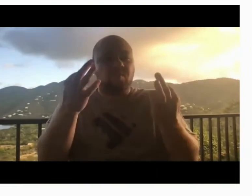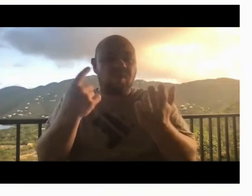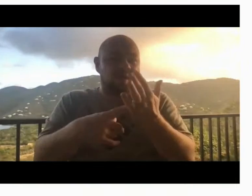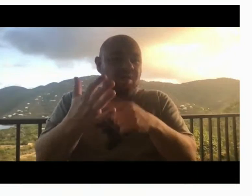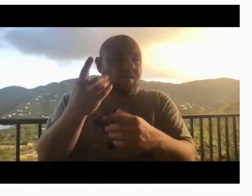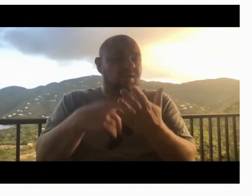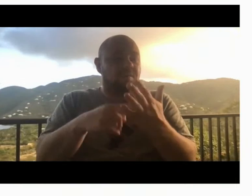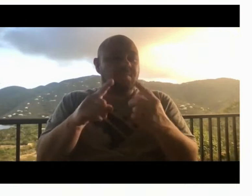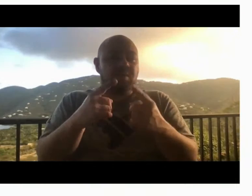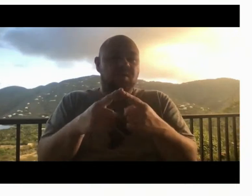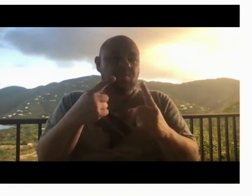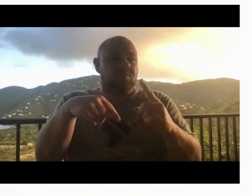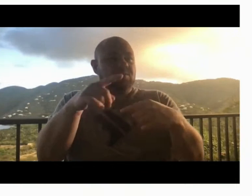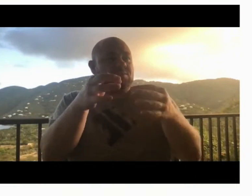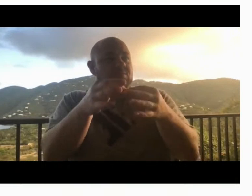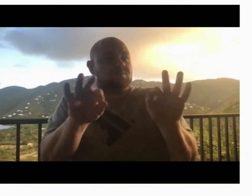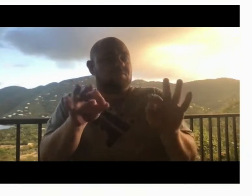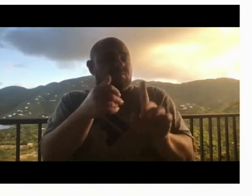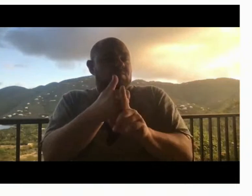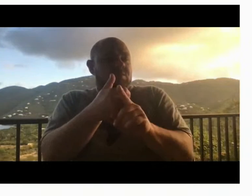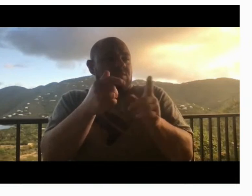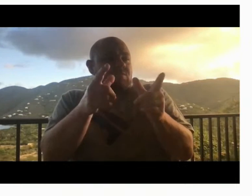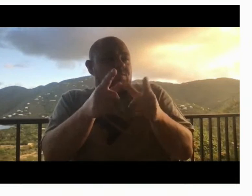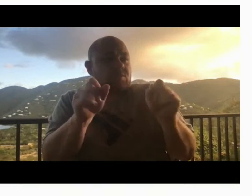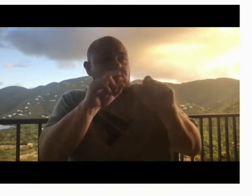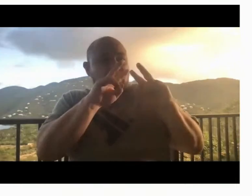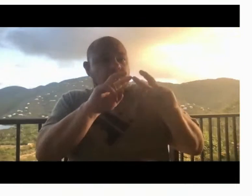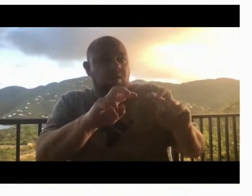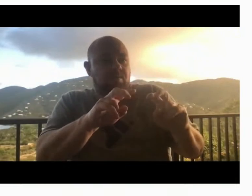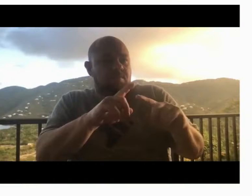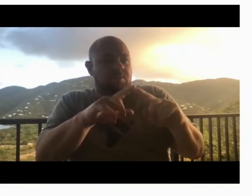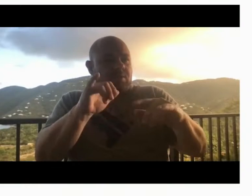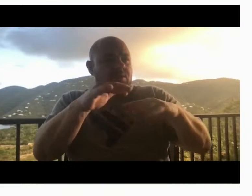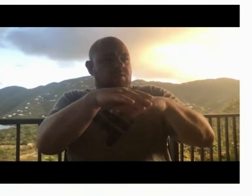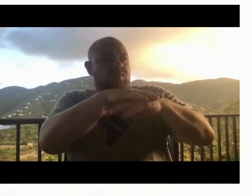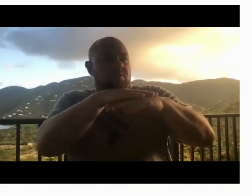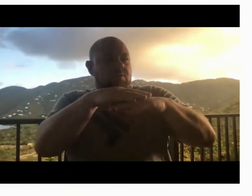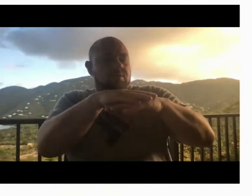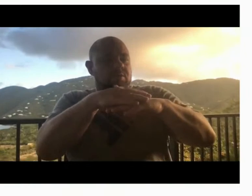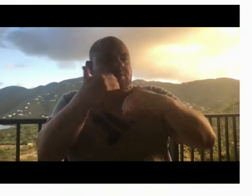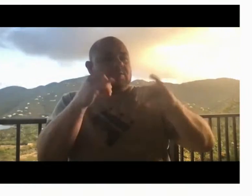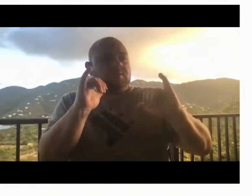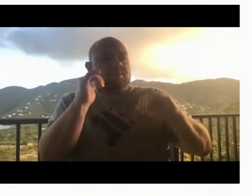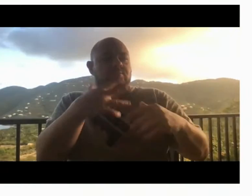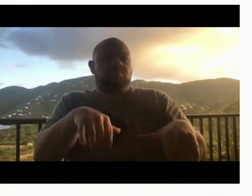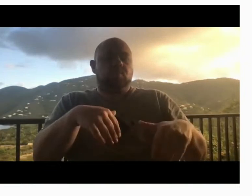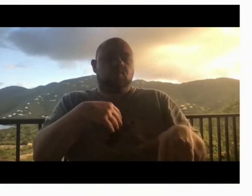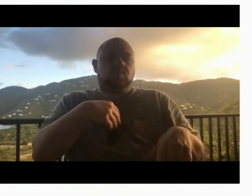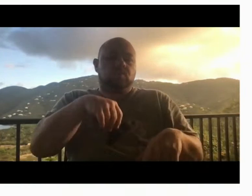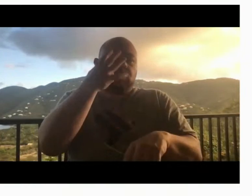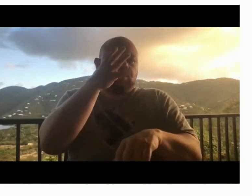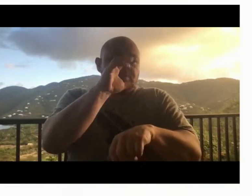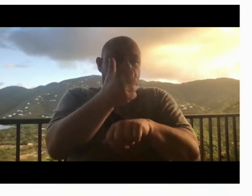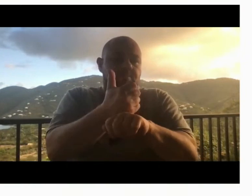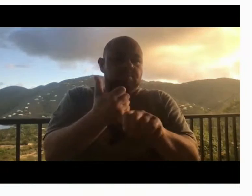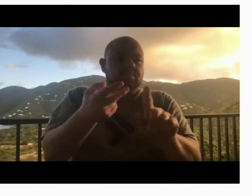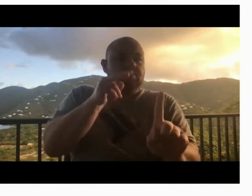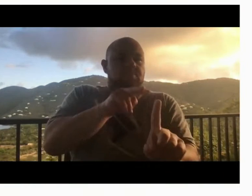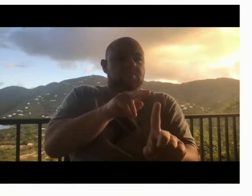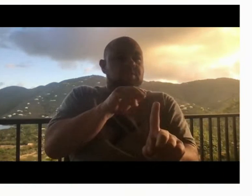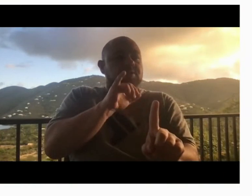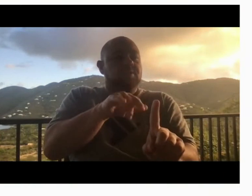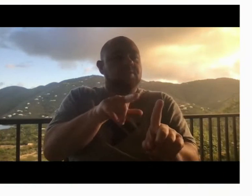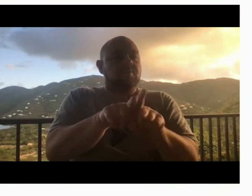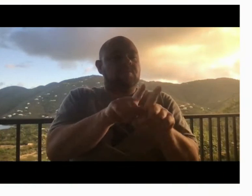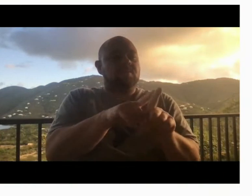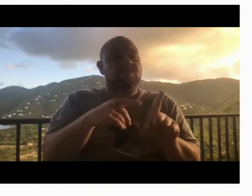lot of debate about the language, and linguists constantly debate it, but it's still very much at a superficial level. It's still very much